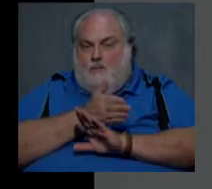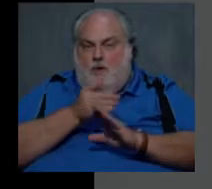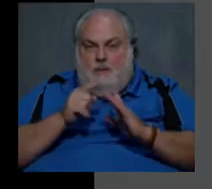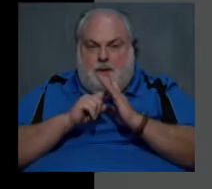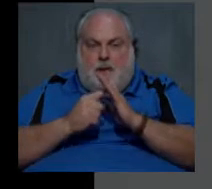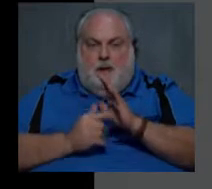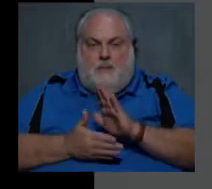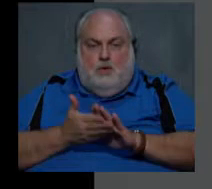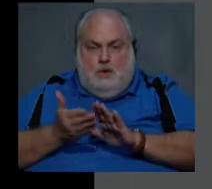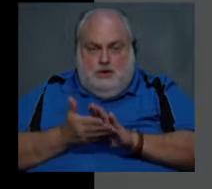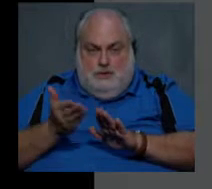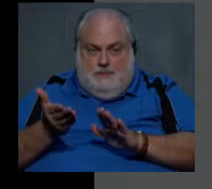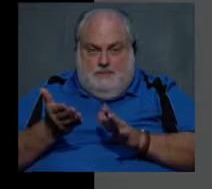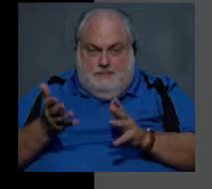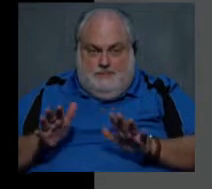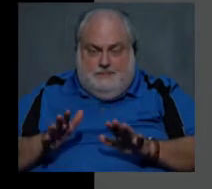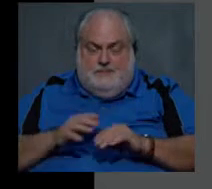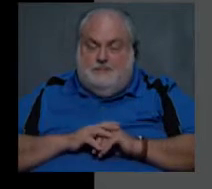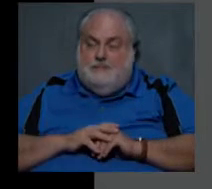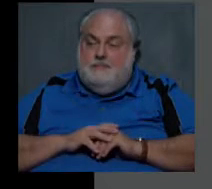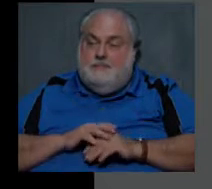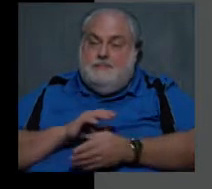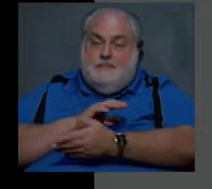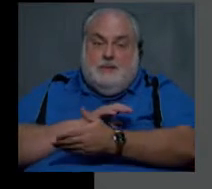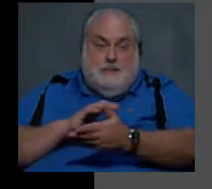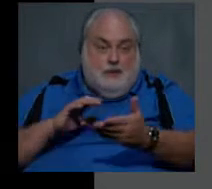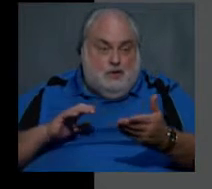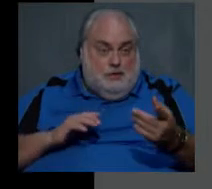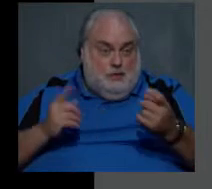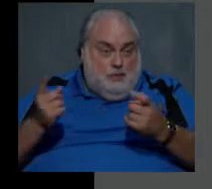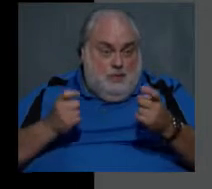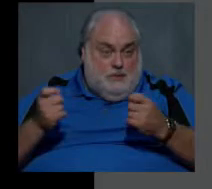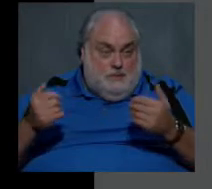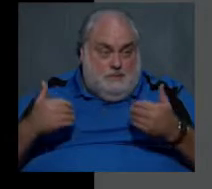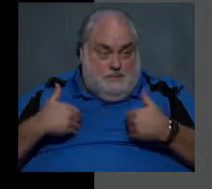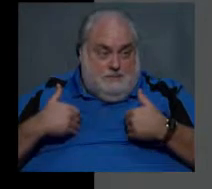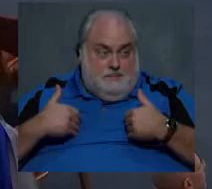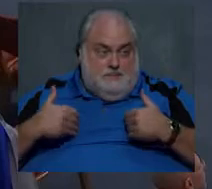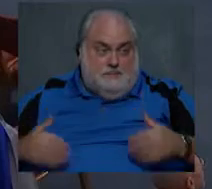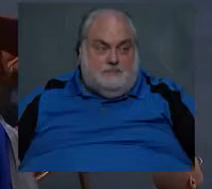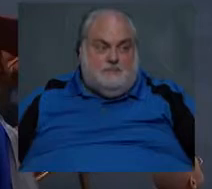Okay. Thank you. Commissioners, you might have some questions.